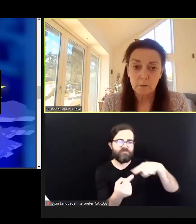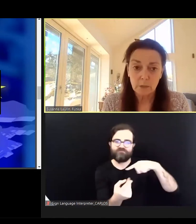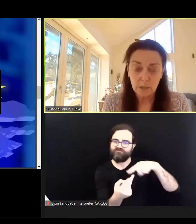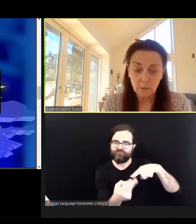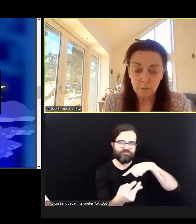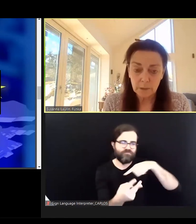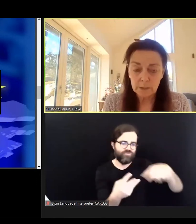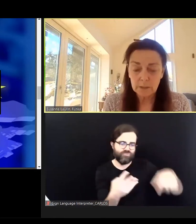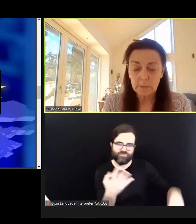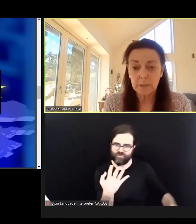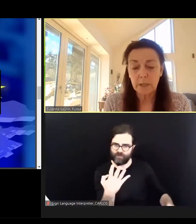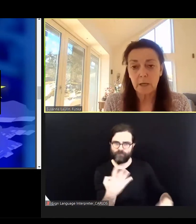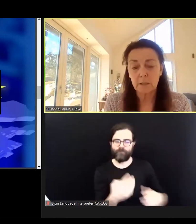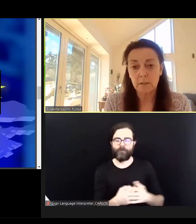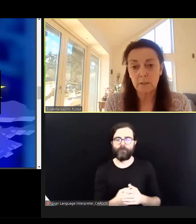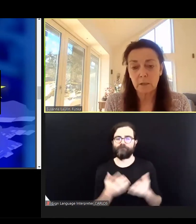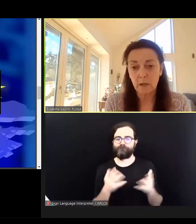When it comes to the next